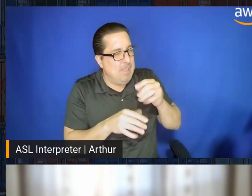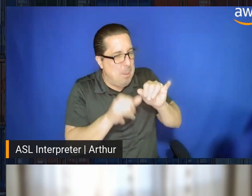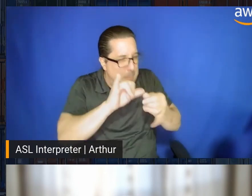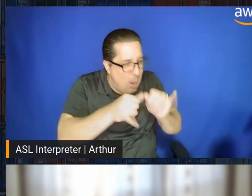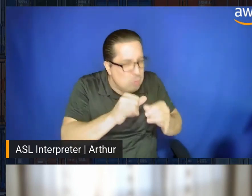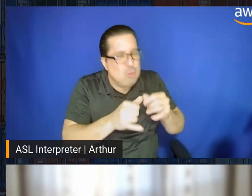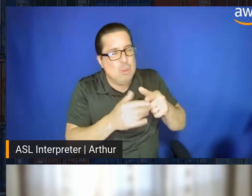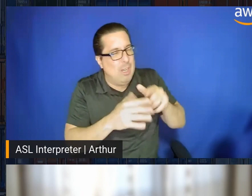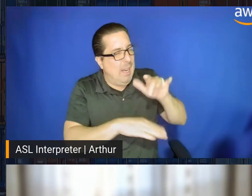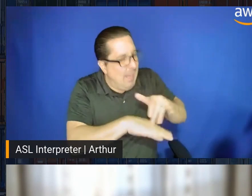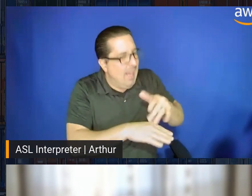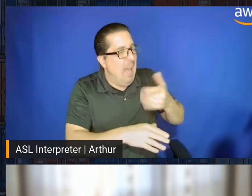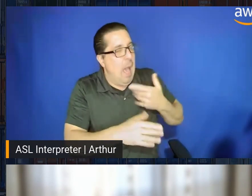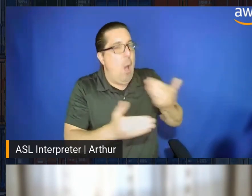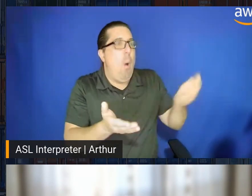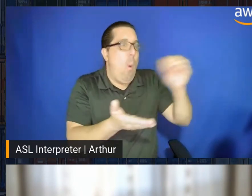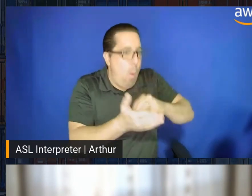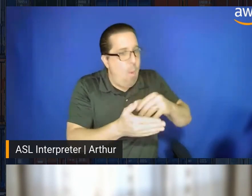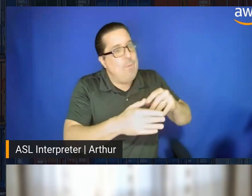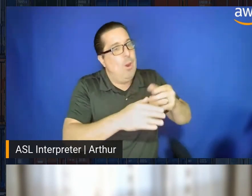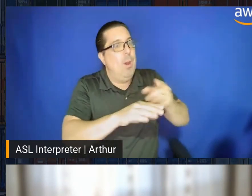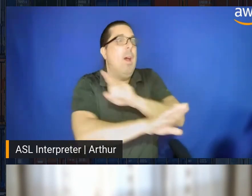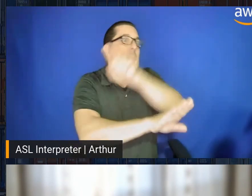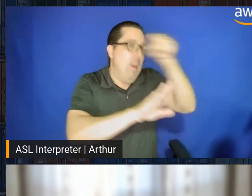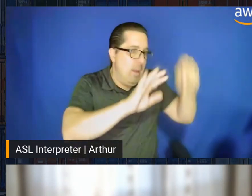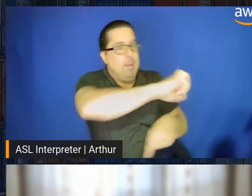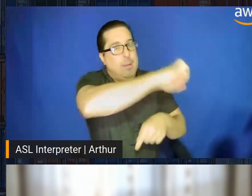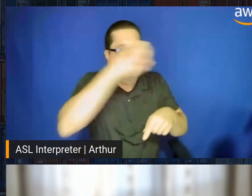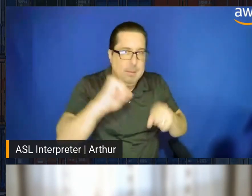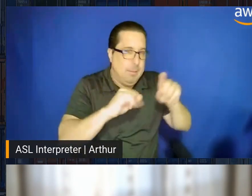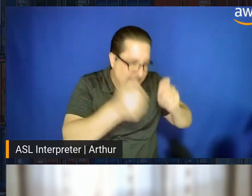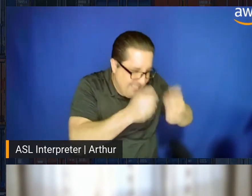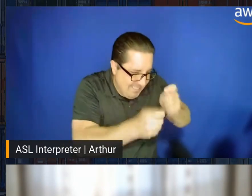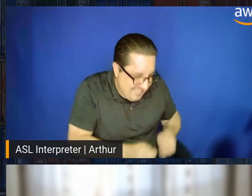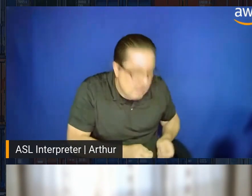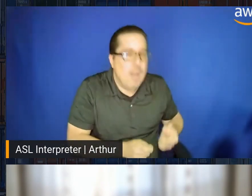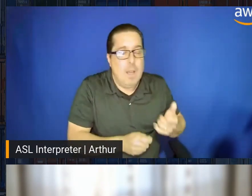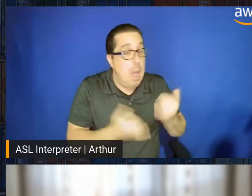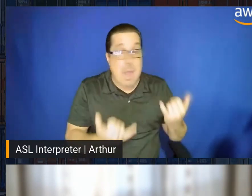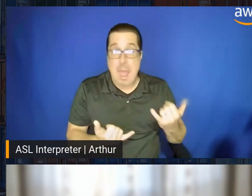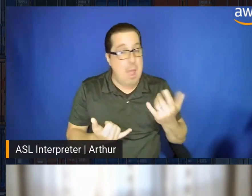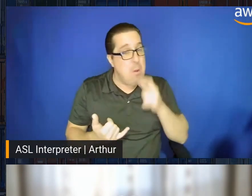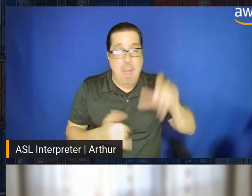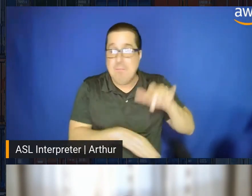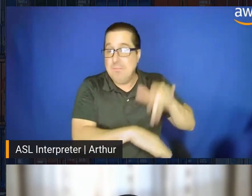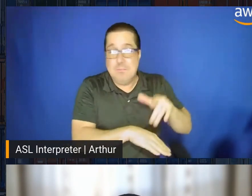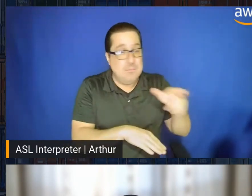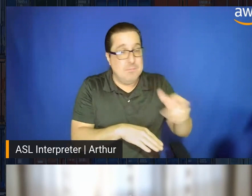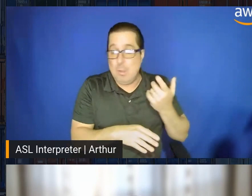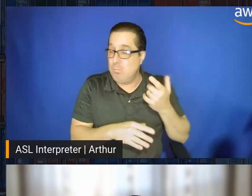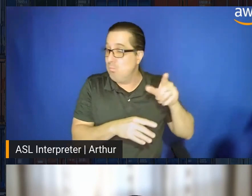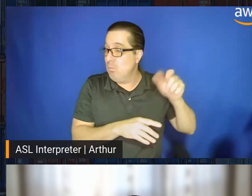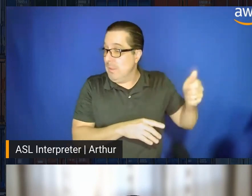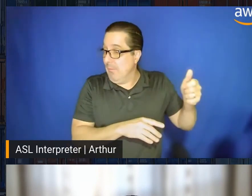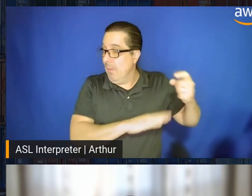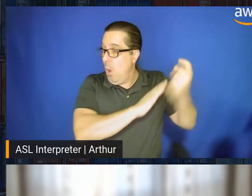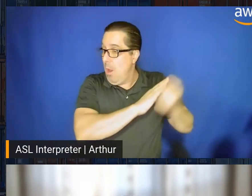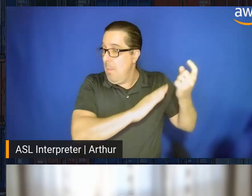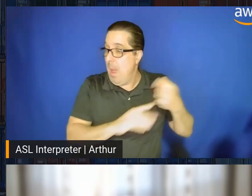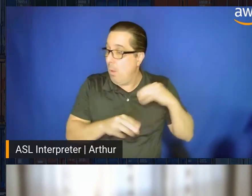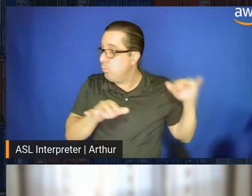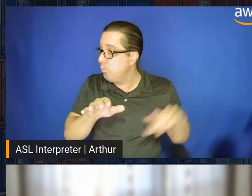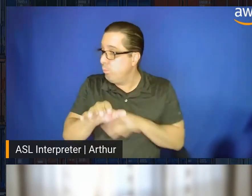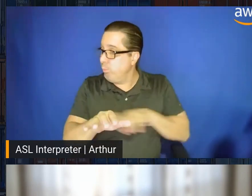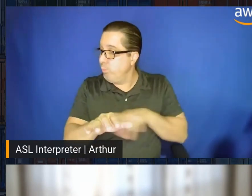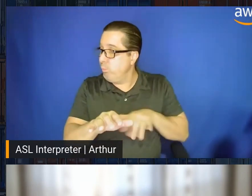it. You just lay this on top and off it goes. It can look at all the stats. It uses the Linux kernel under the hood, and it pulls in